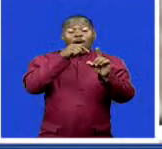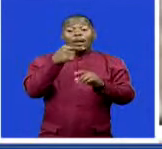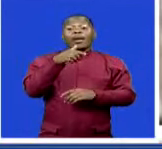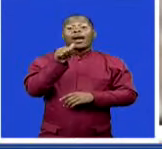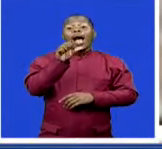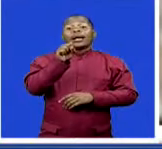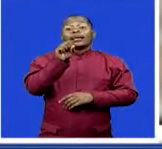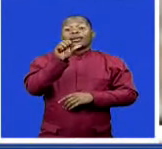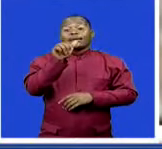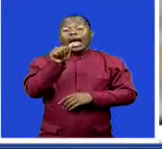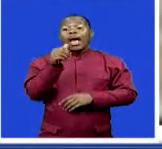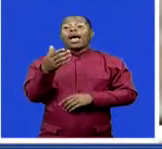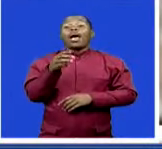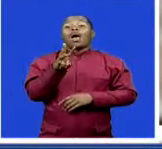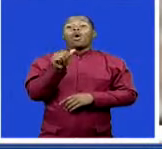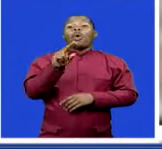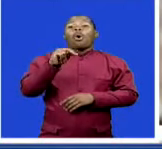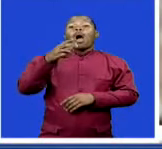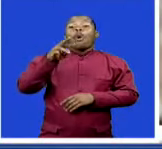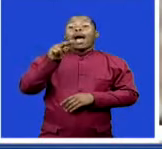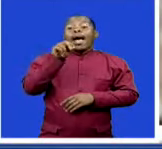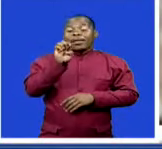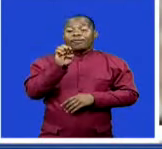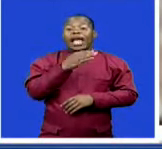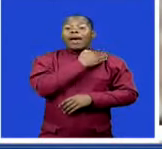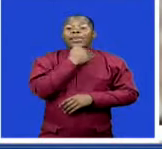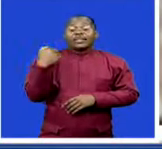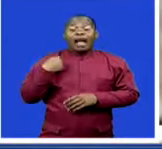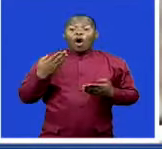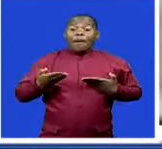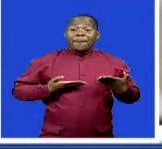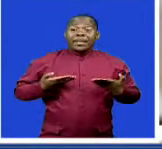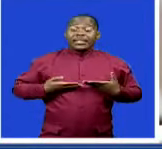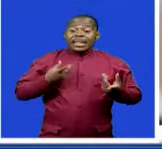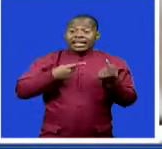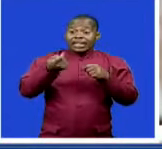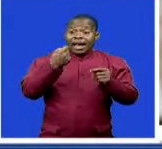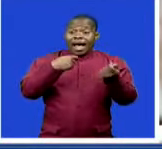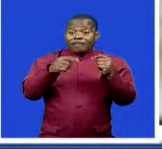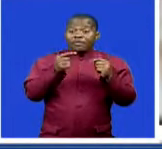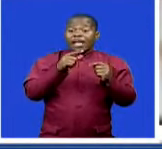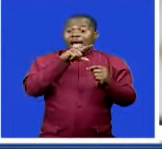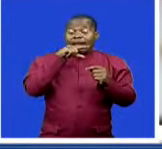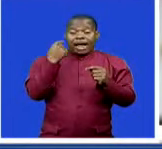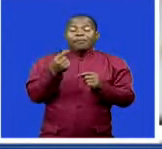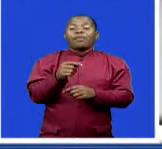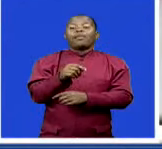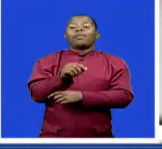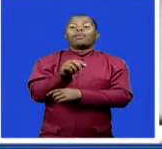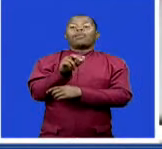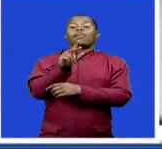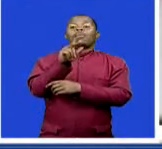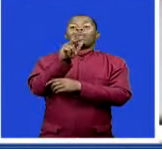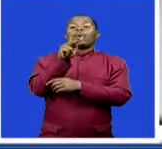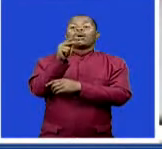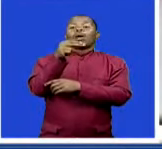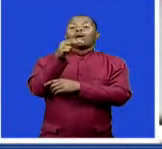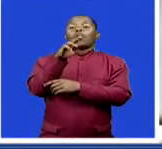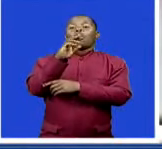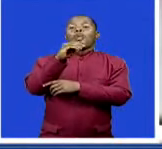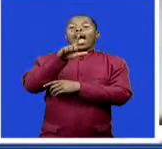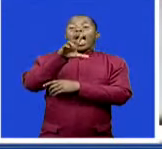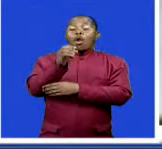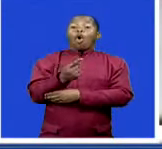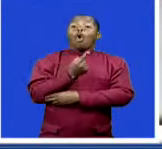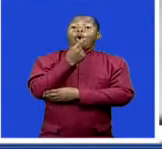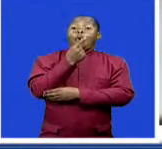the Minister of Commerce, Industry and Trade, Mangoba Kumalo, informed the King that government would ensure that those who lost their